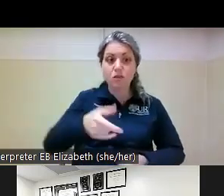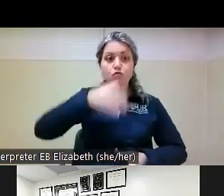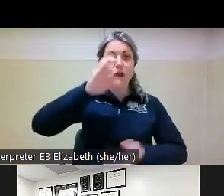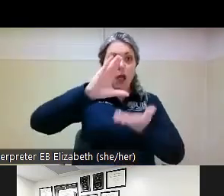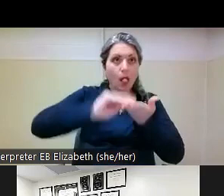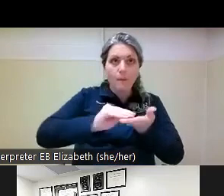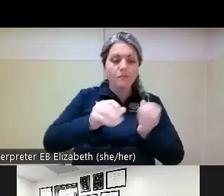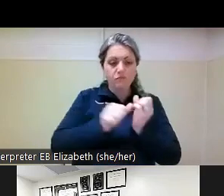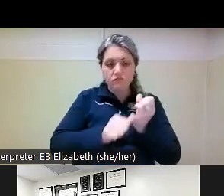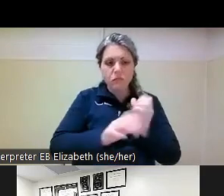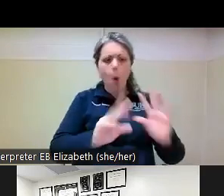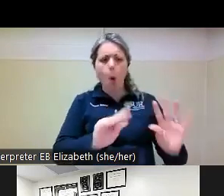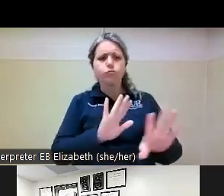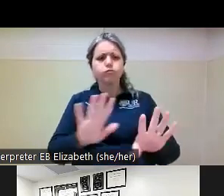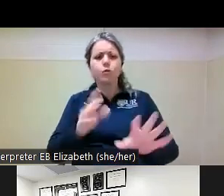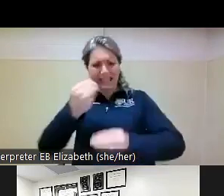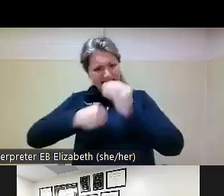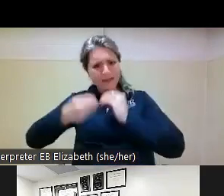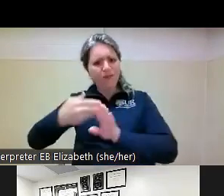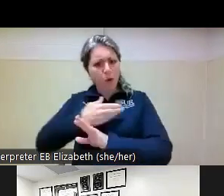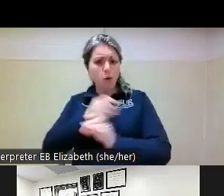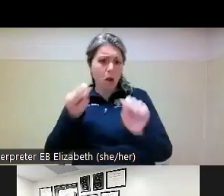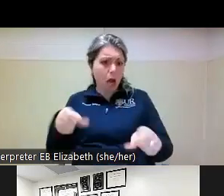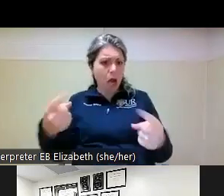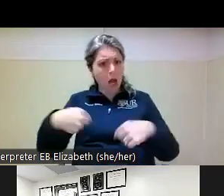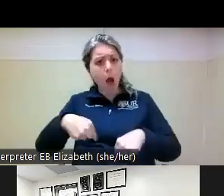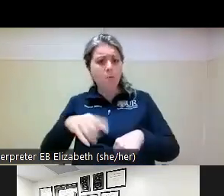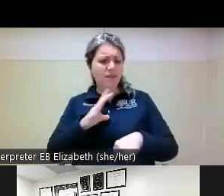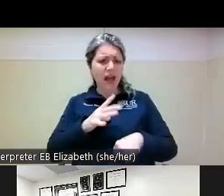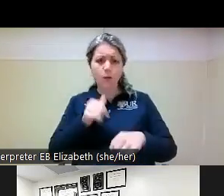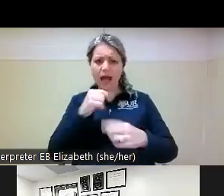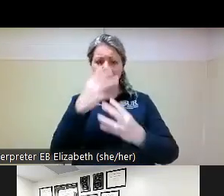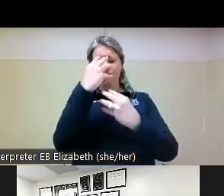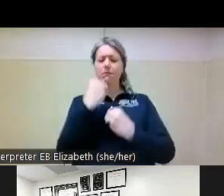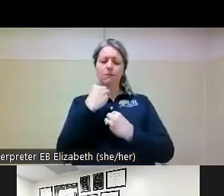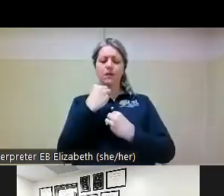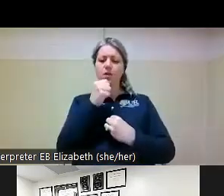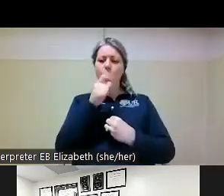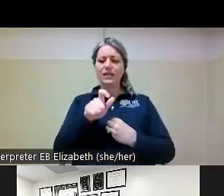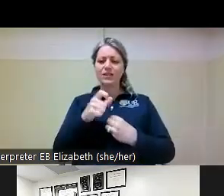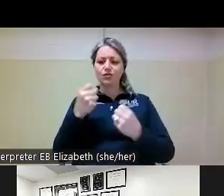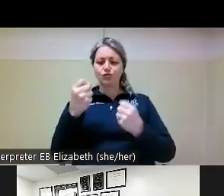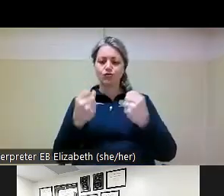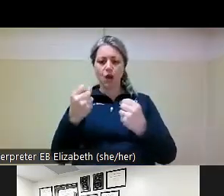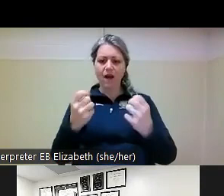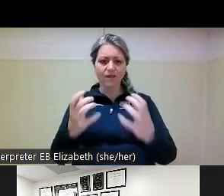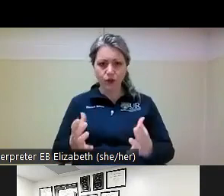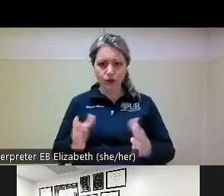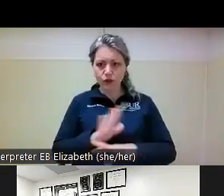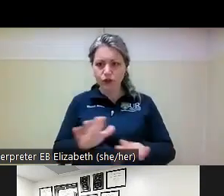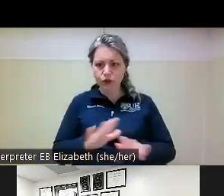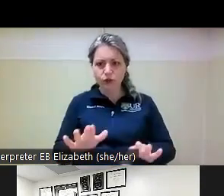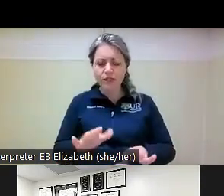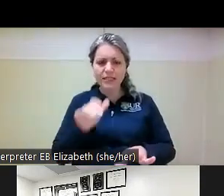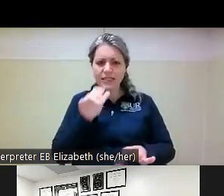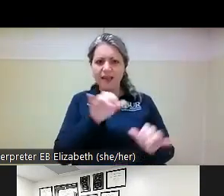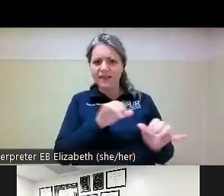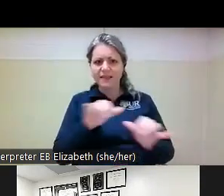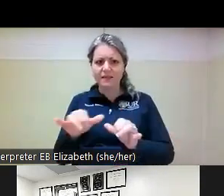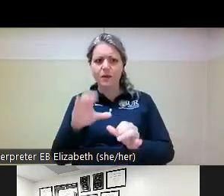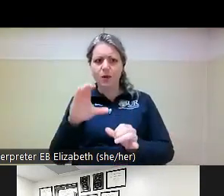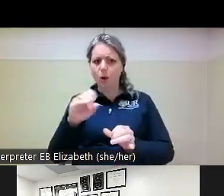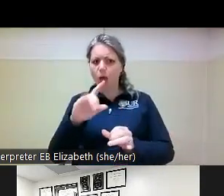you come. We're not going to sedate you, so you don't need a driver. So it's not like a